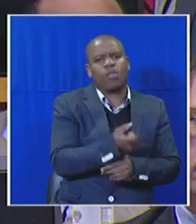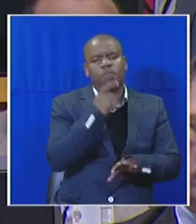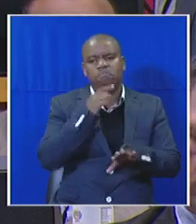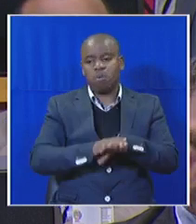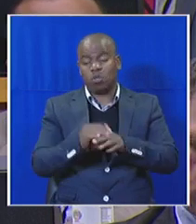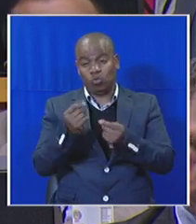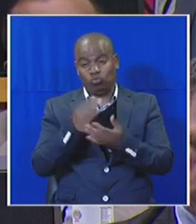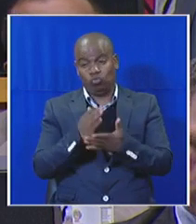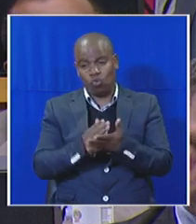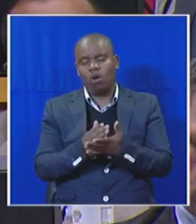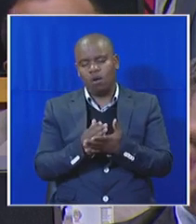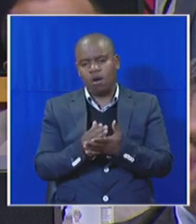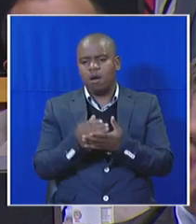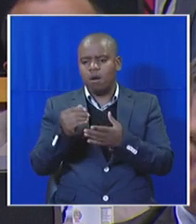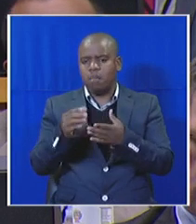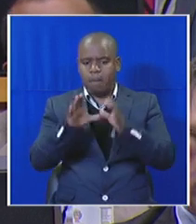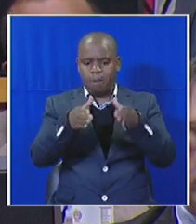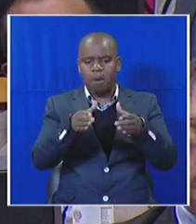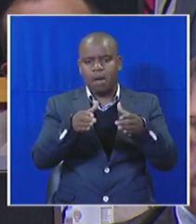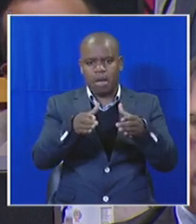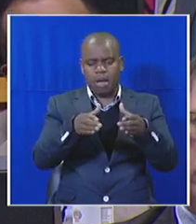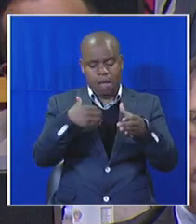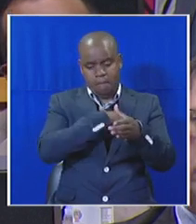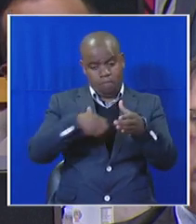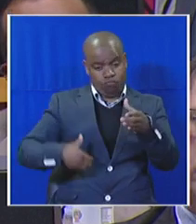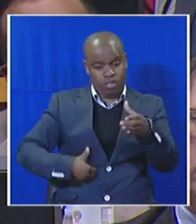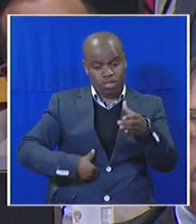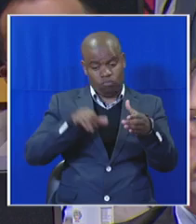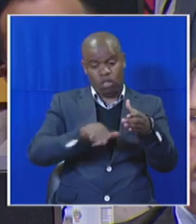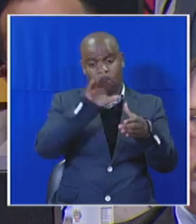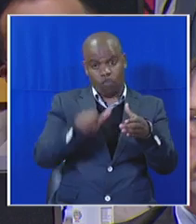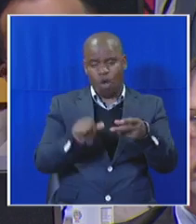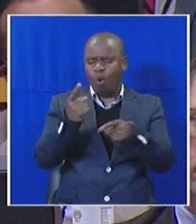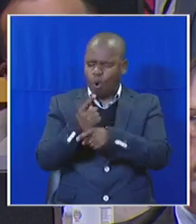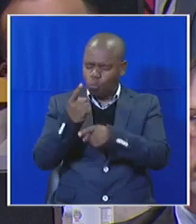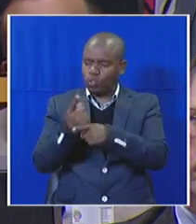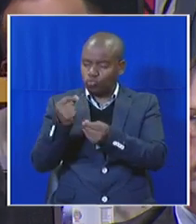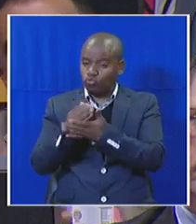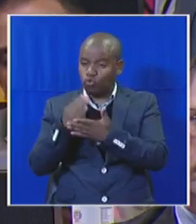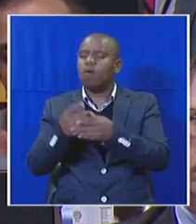as party president or as president of the country, you put our country first?